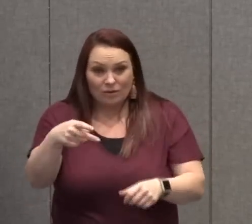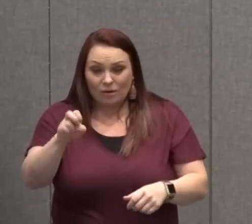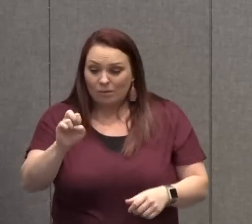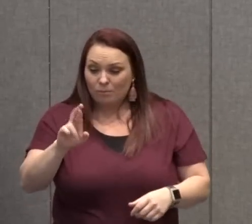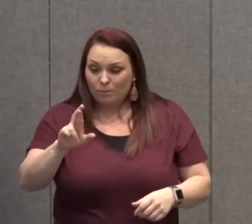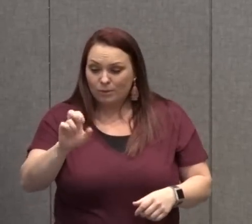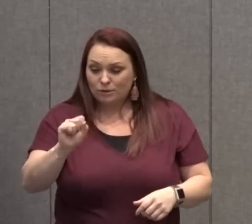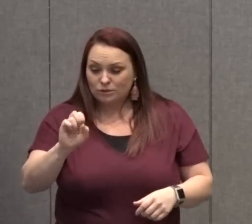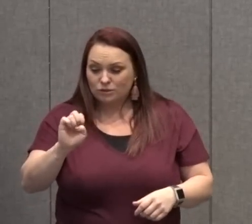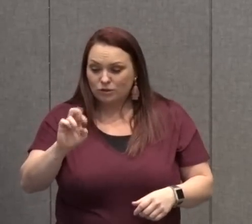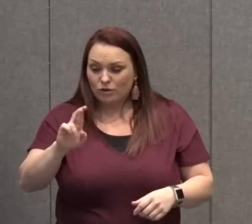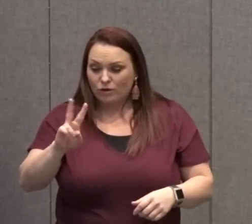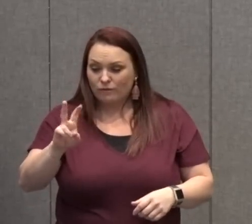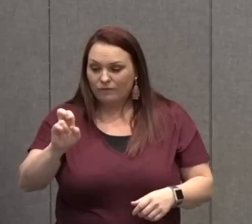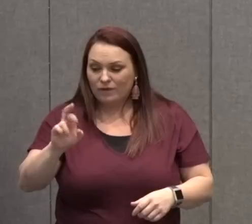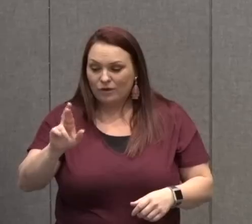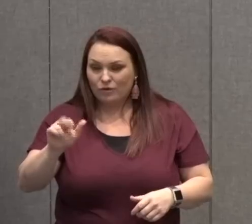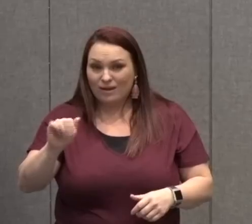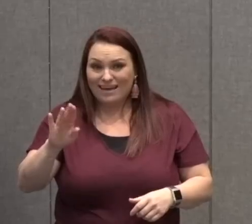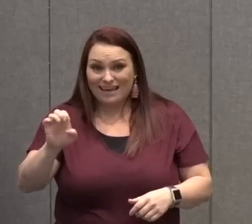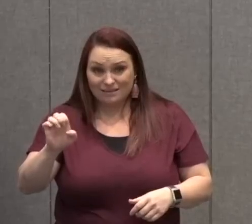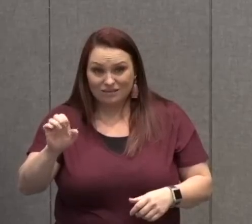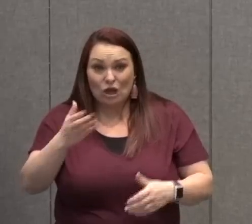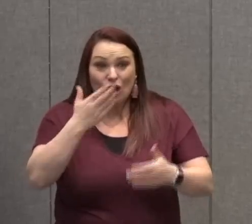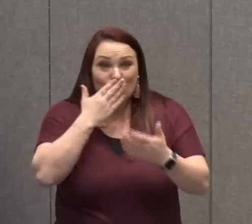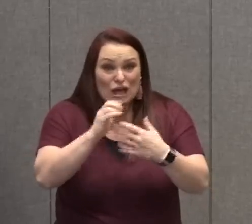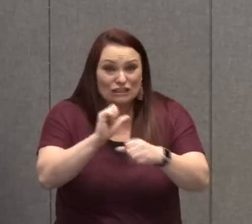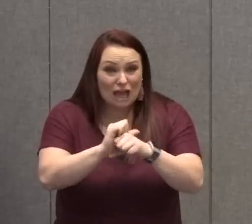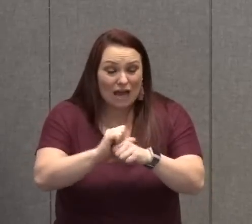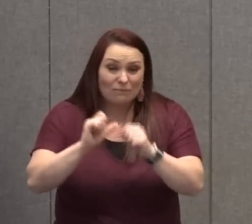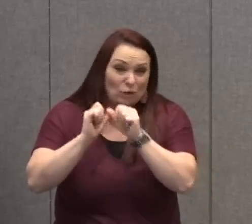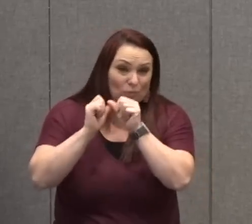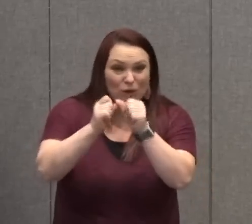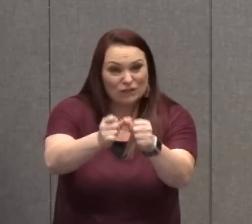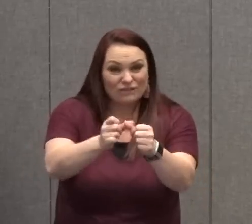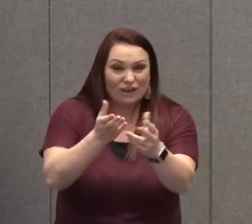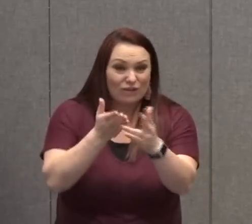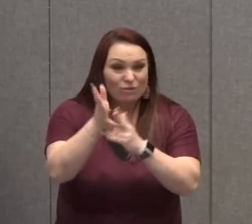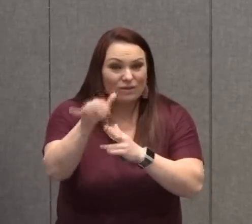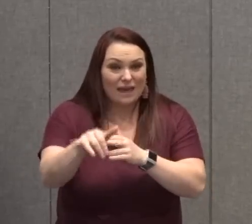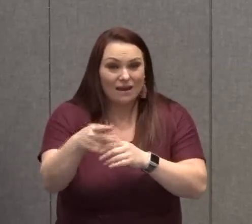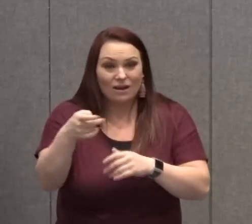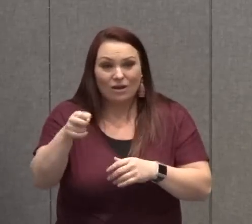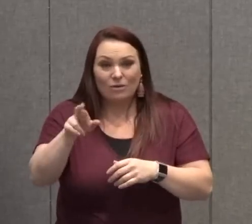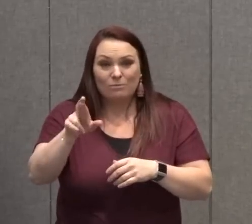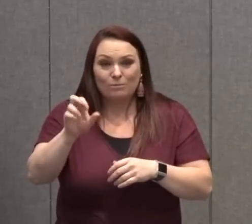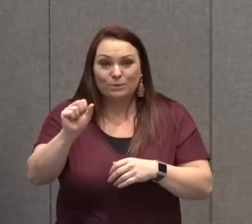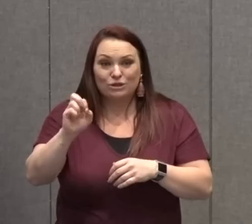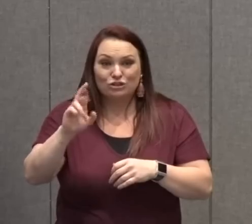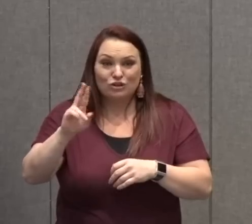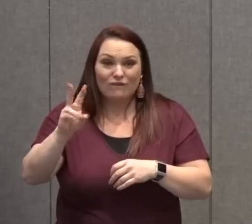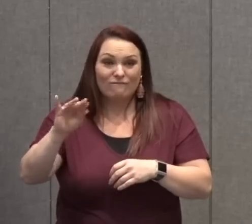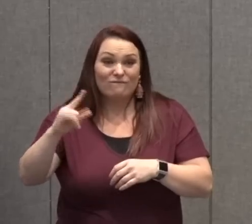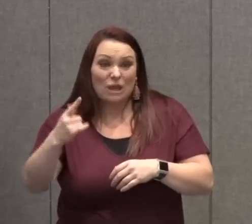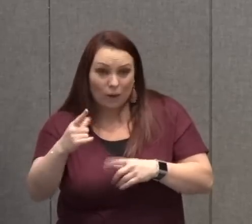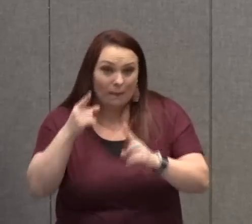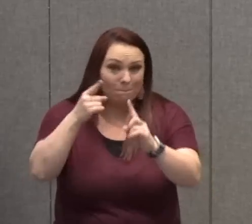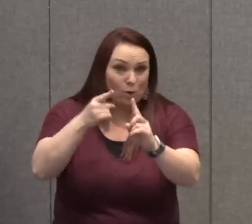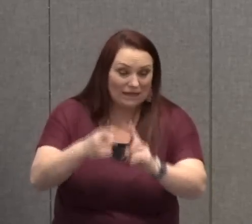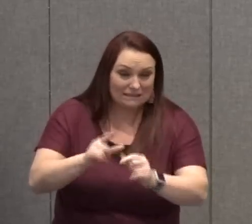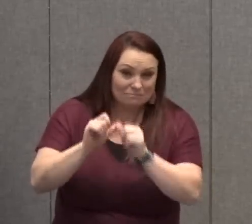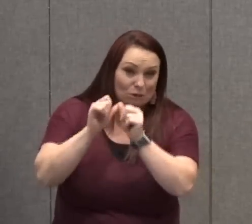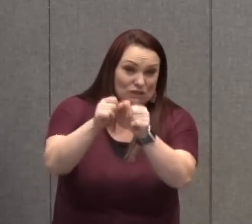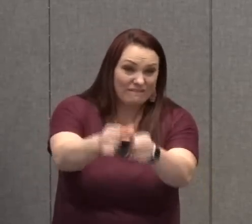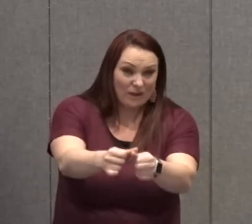ding ding ding you pure persevered through that one for 300 persevering points that's good that's I was gonna